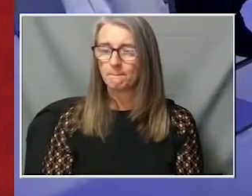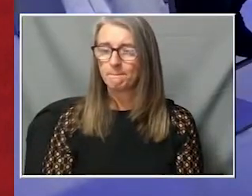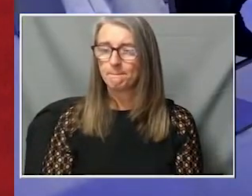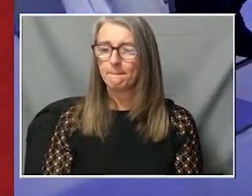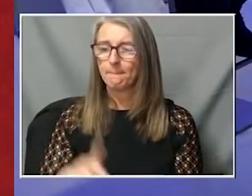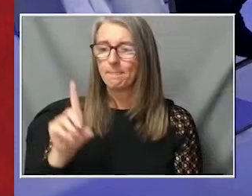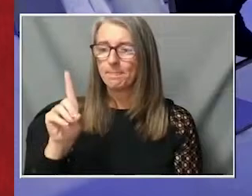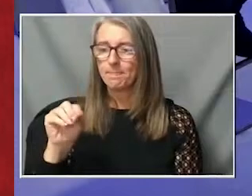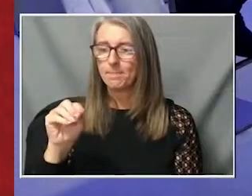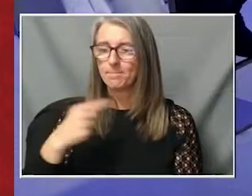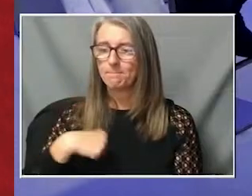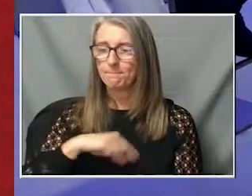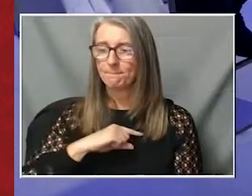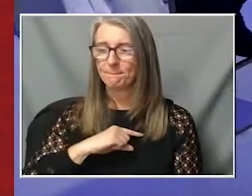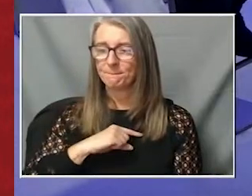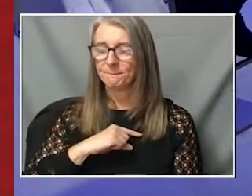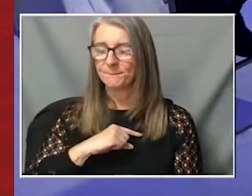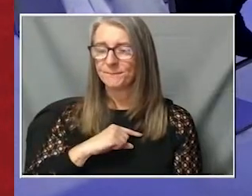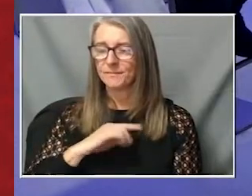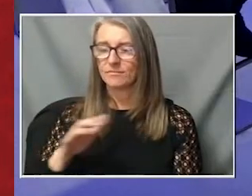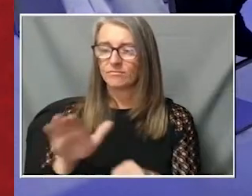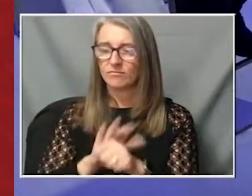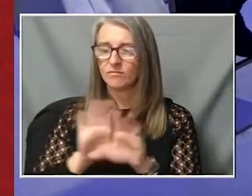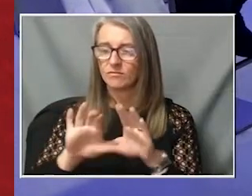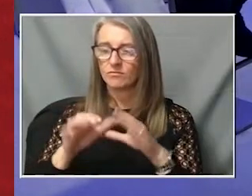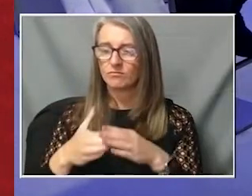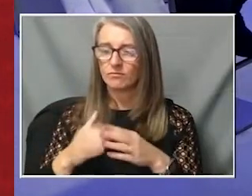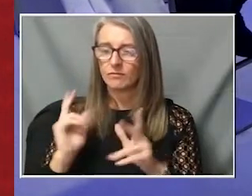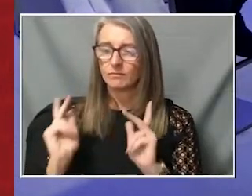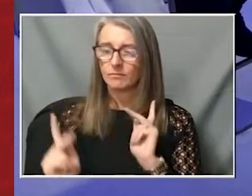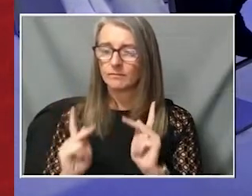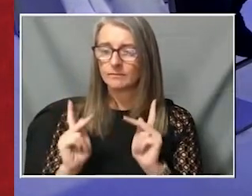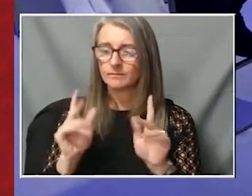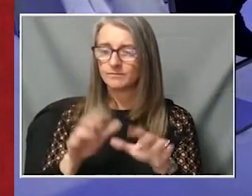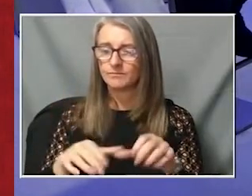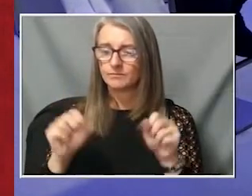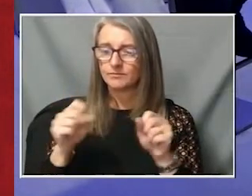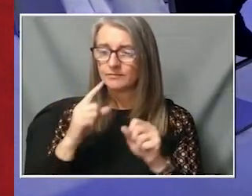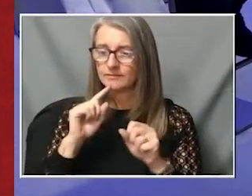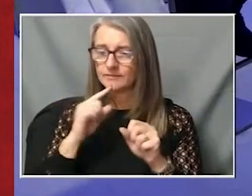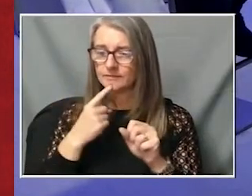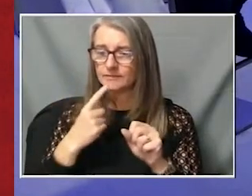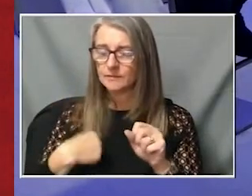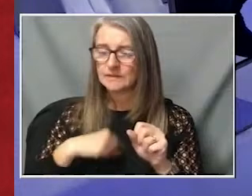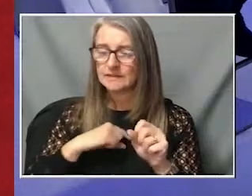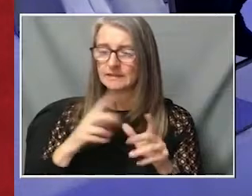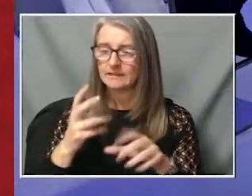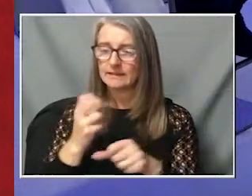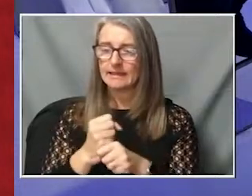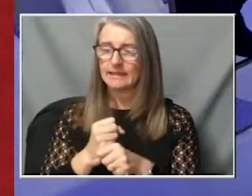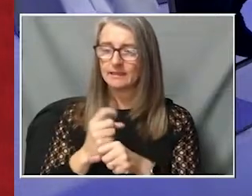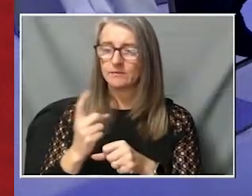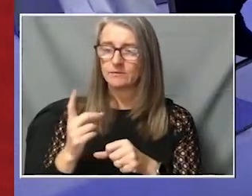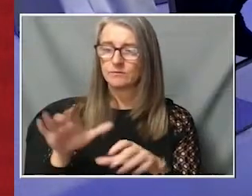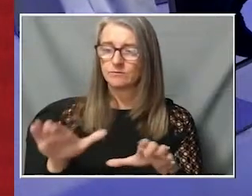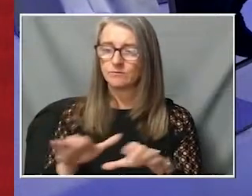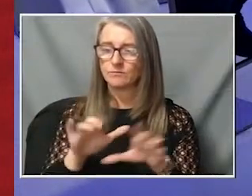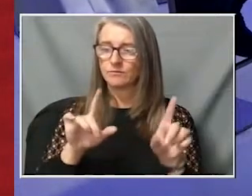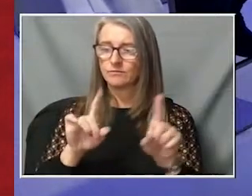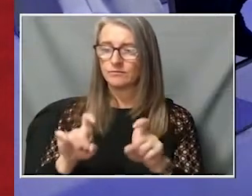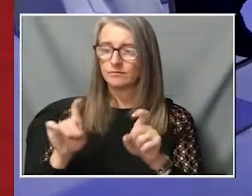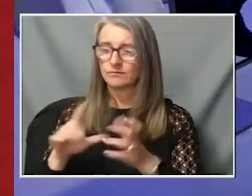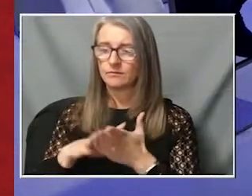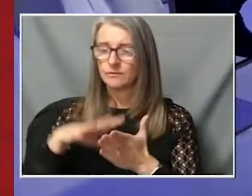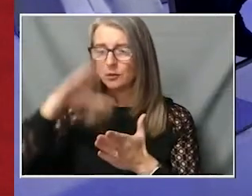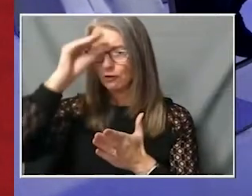we as a whole, as a population, take it seriously? Or are we still getting to where we're doing the testing and learning about